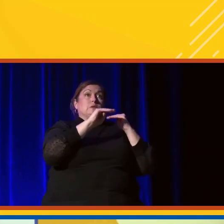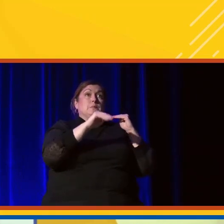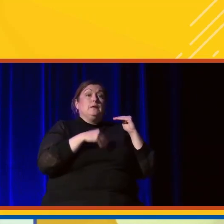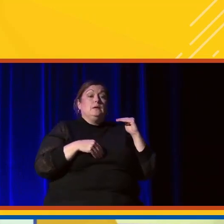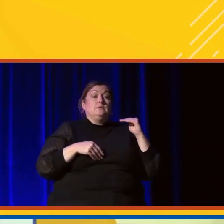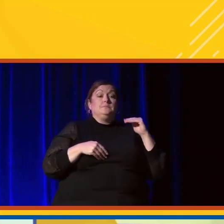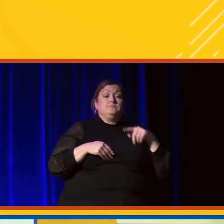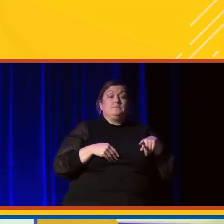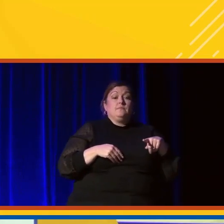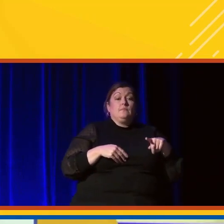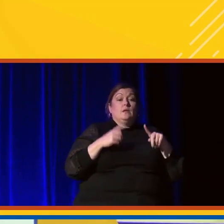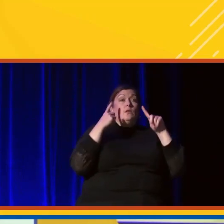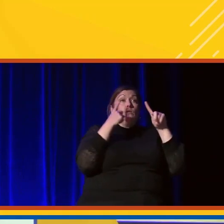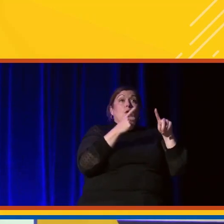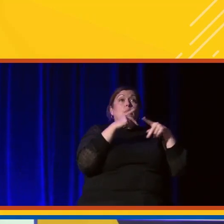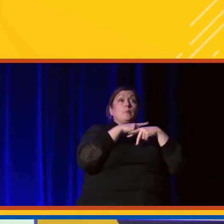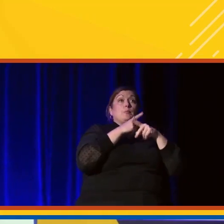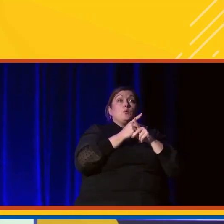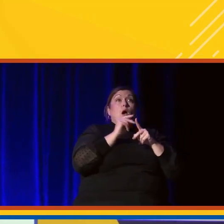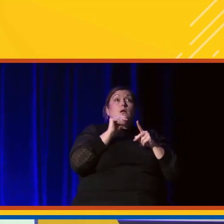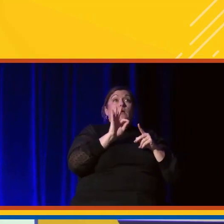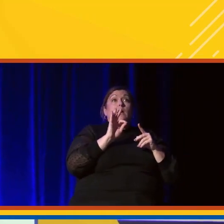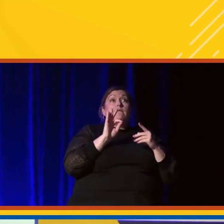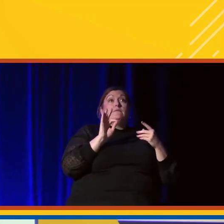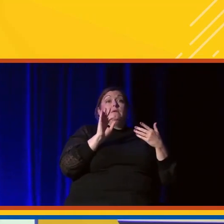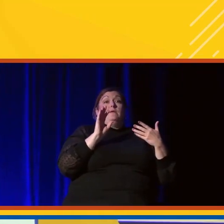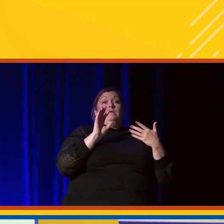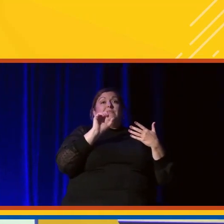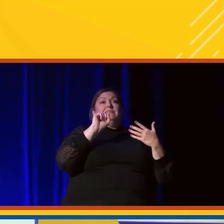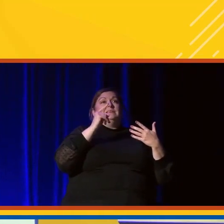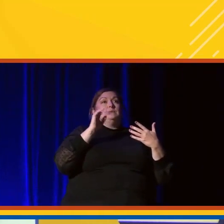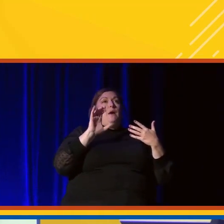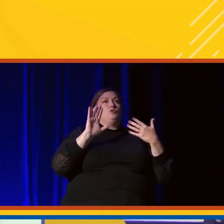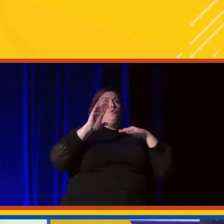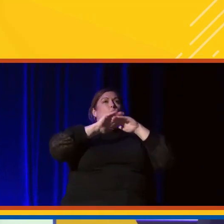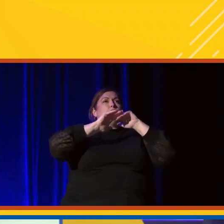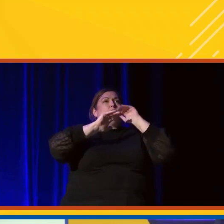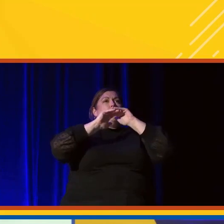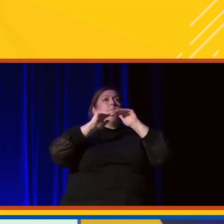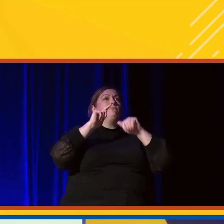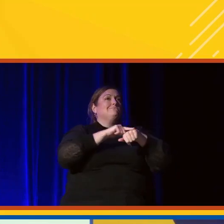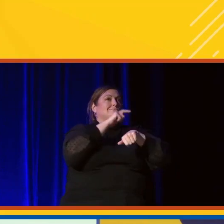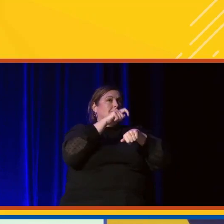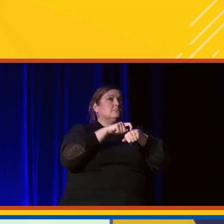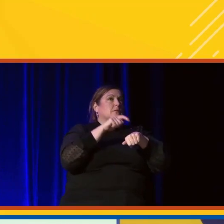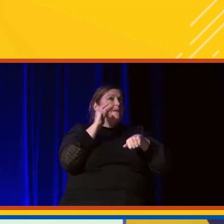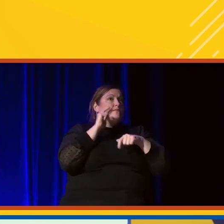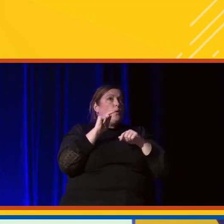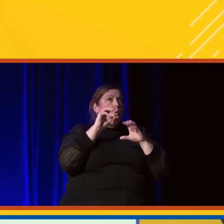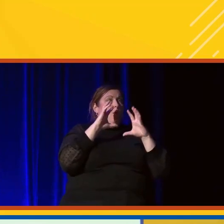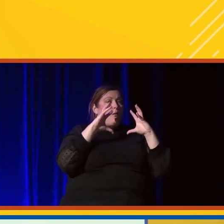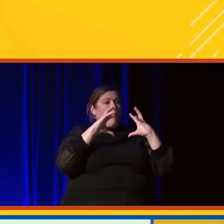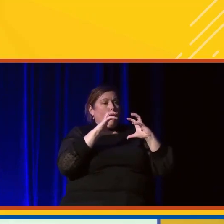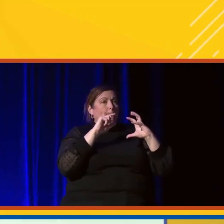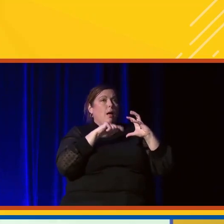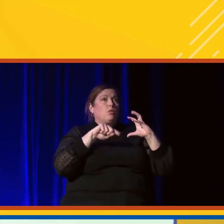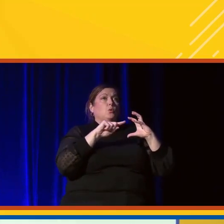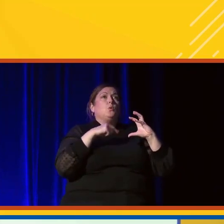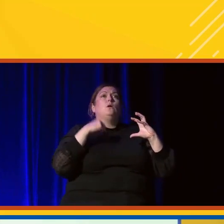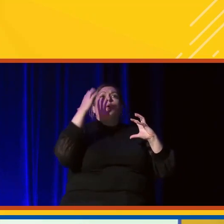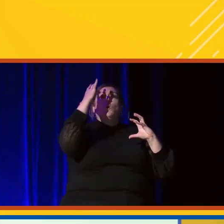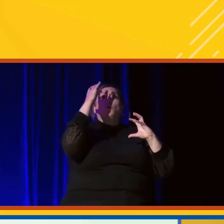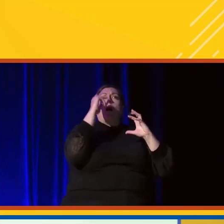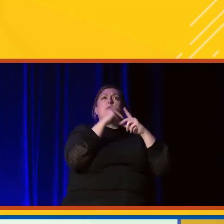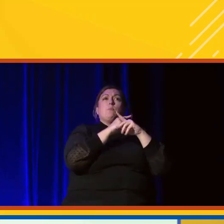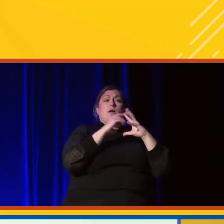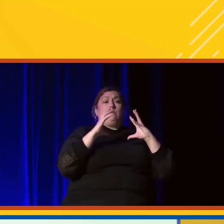our optimization goal is the product of the spectral overlap and the lifetime of a molecule. Why the product? The easiest way to make